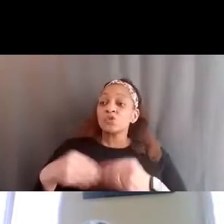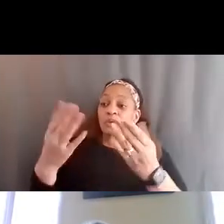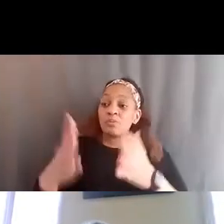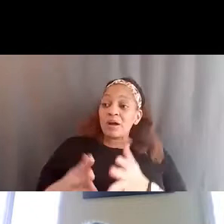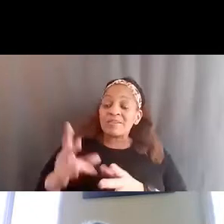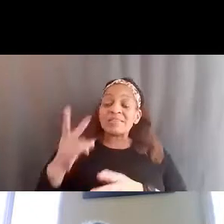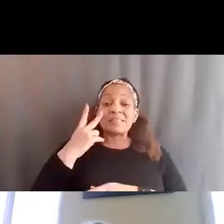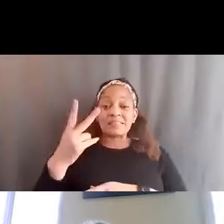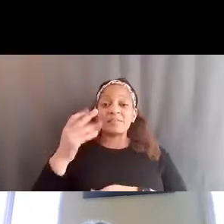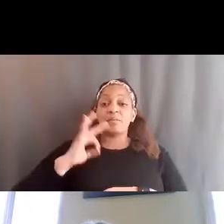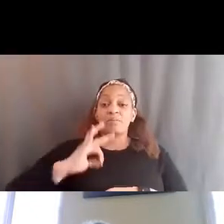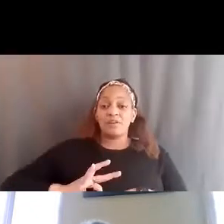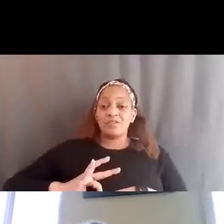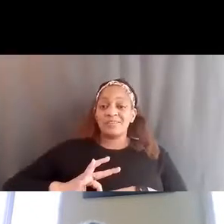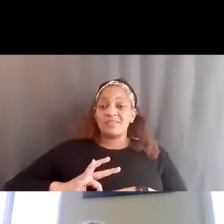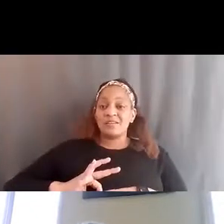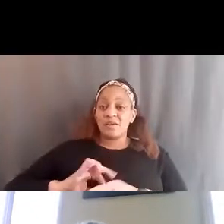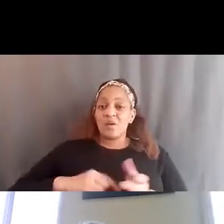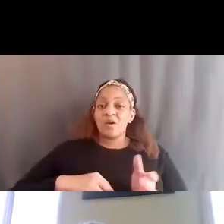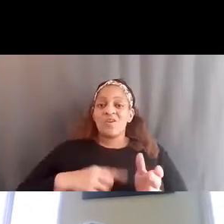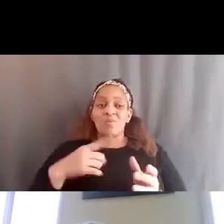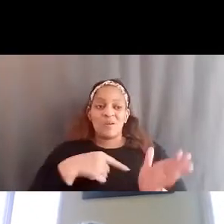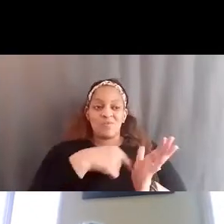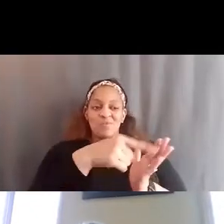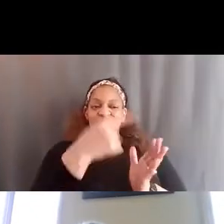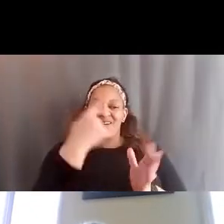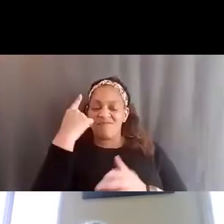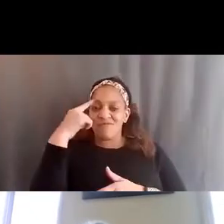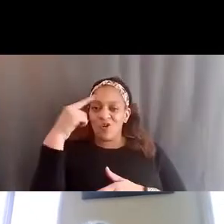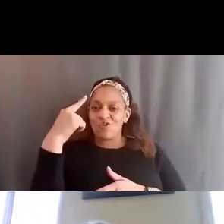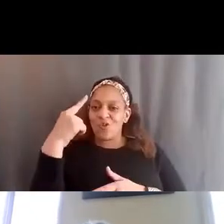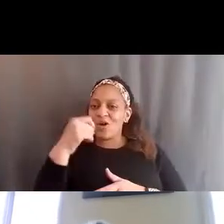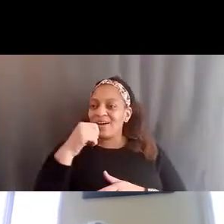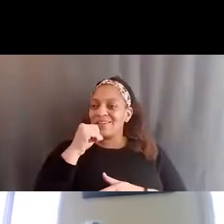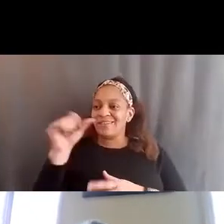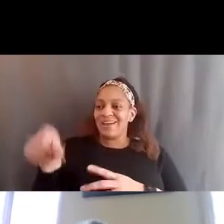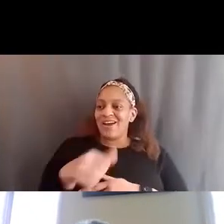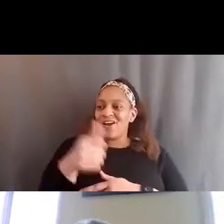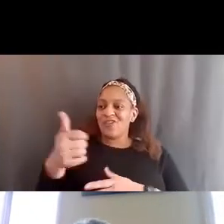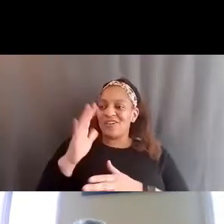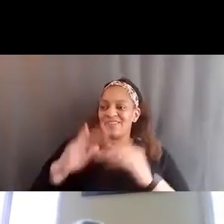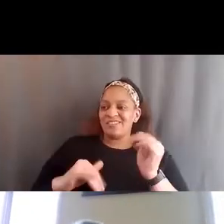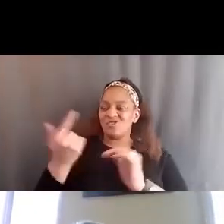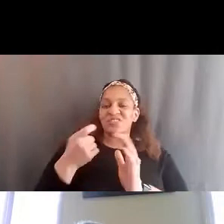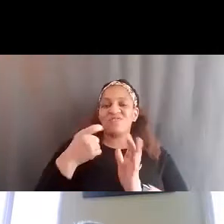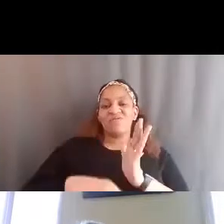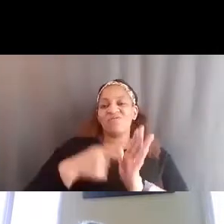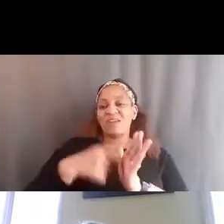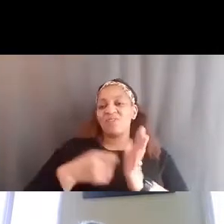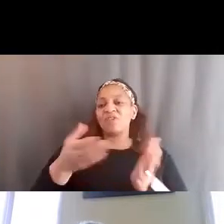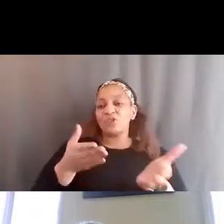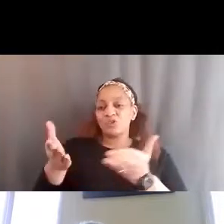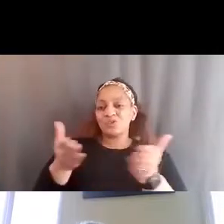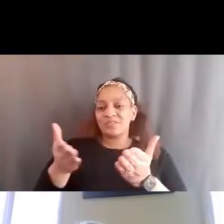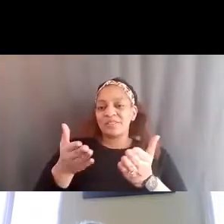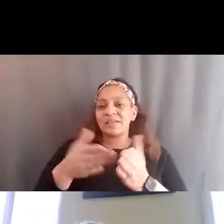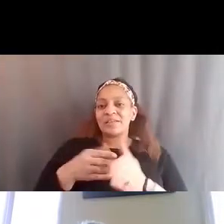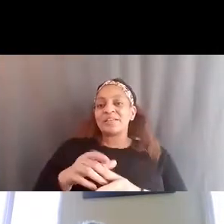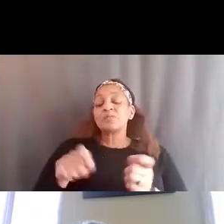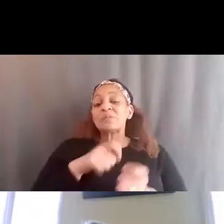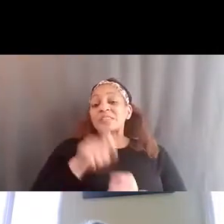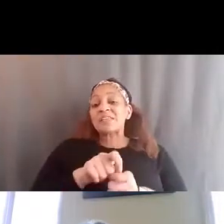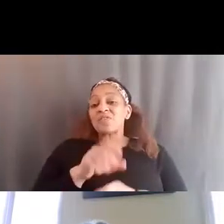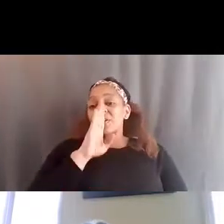benefits of being paid by something other than fee for service. And in particularly with the direct service workforce